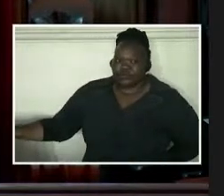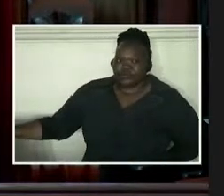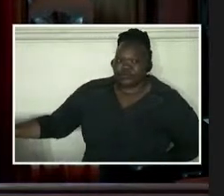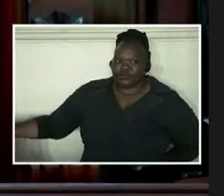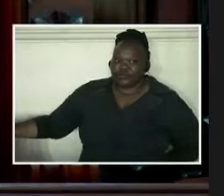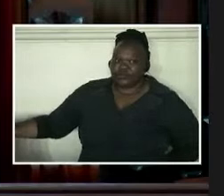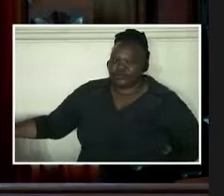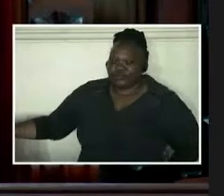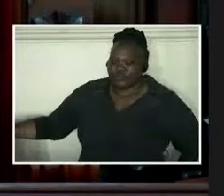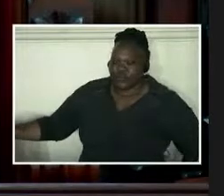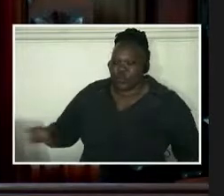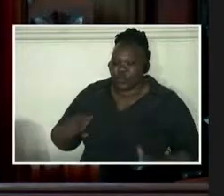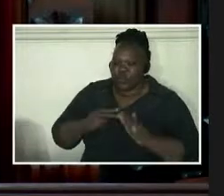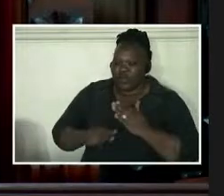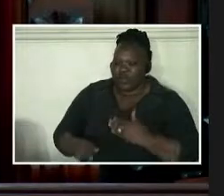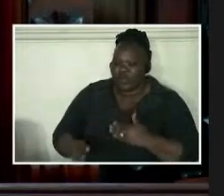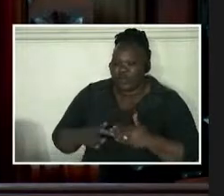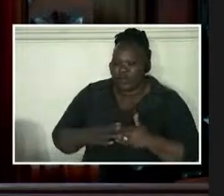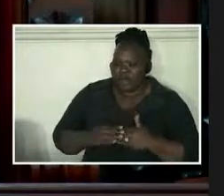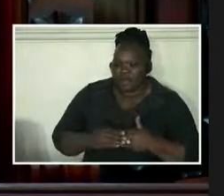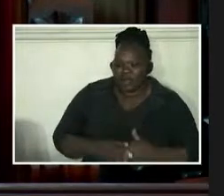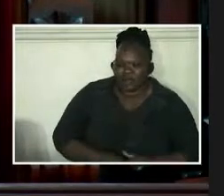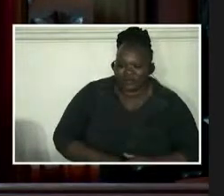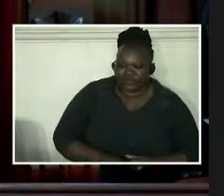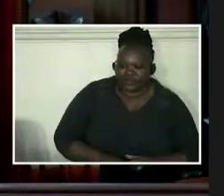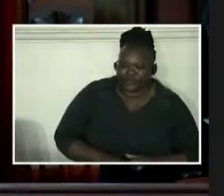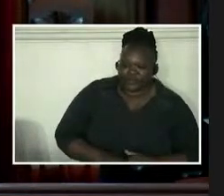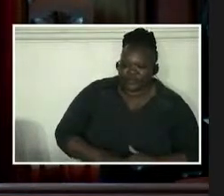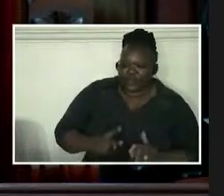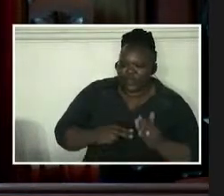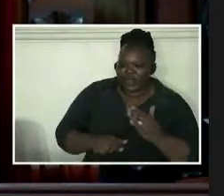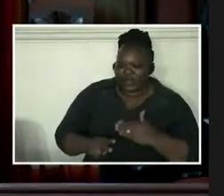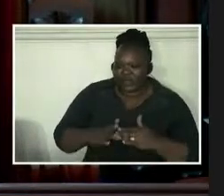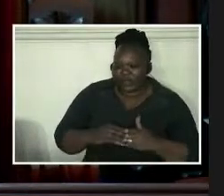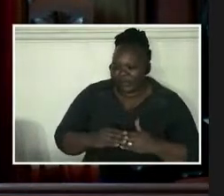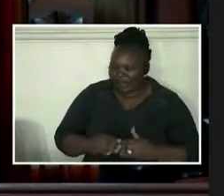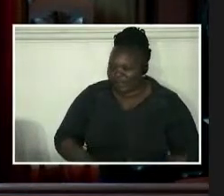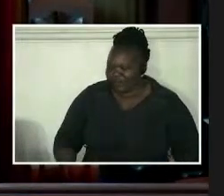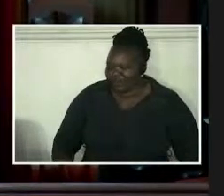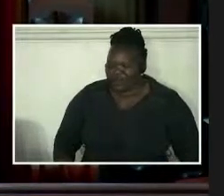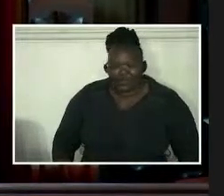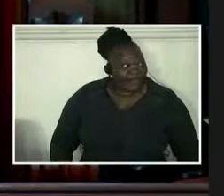honorable members narrable members